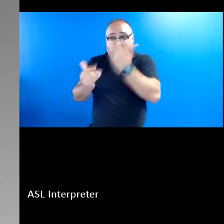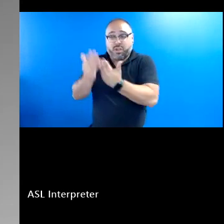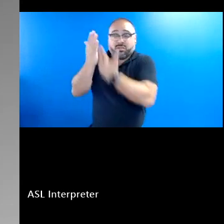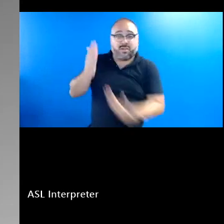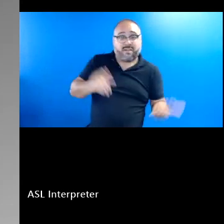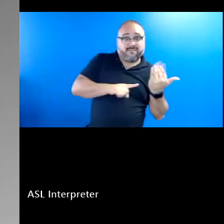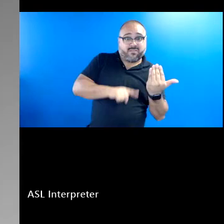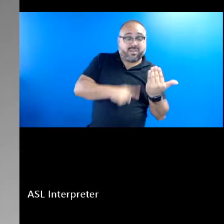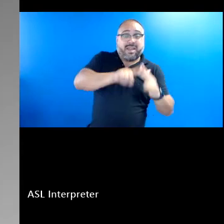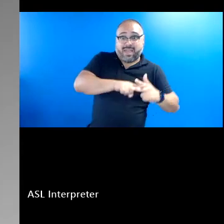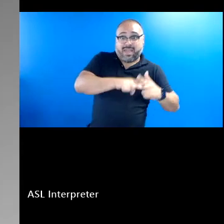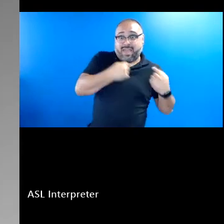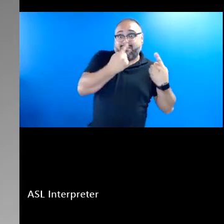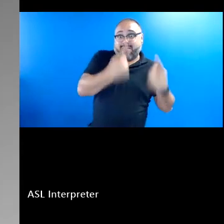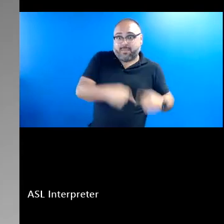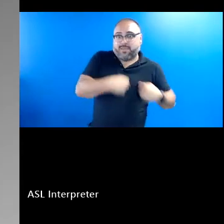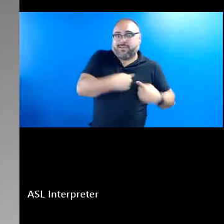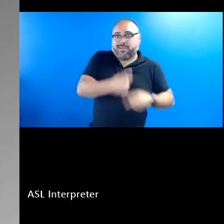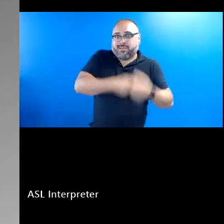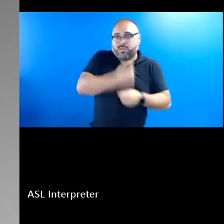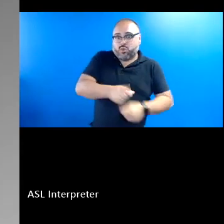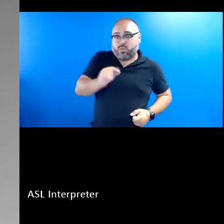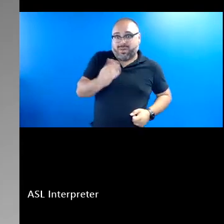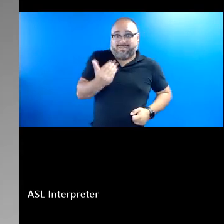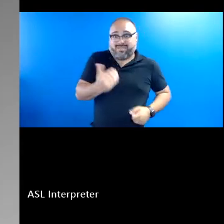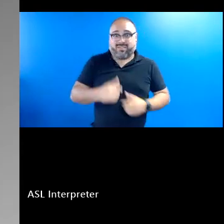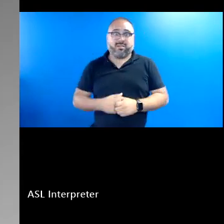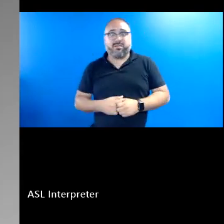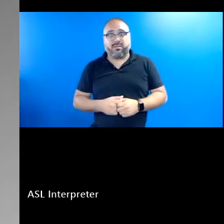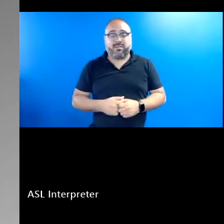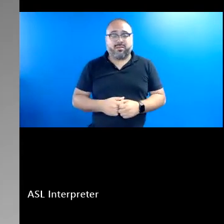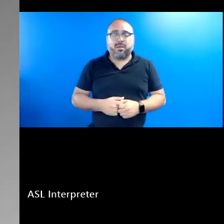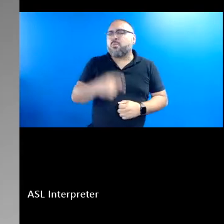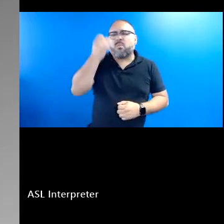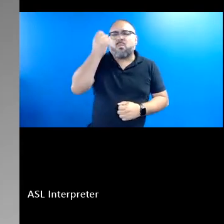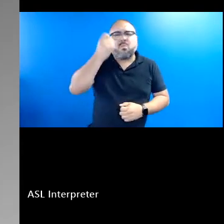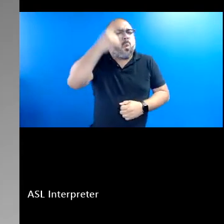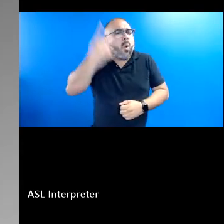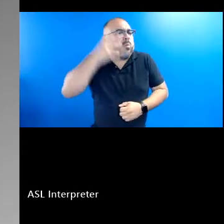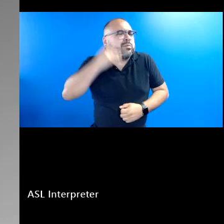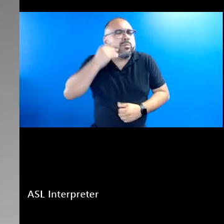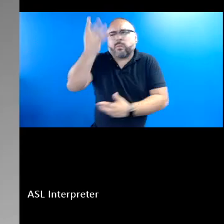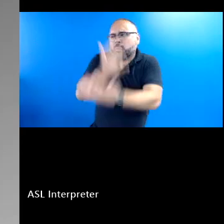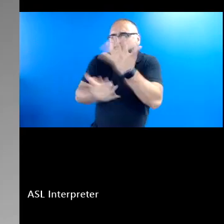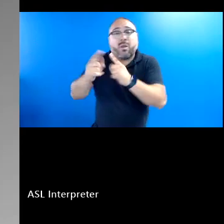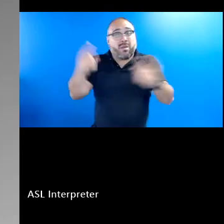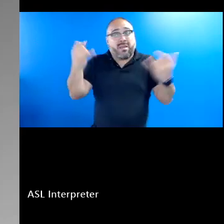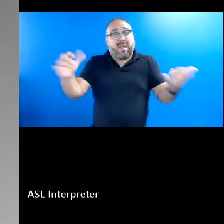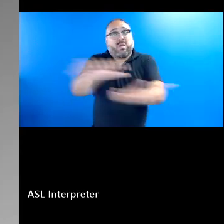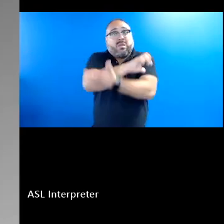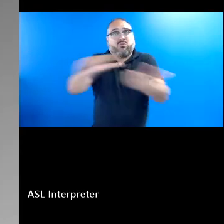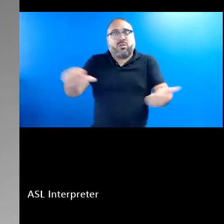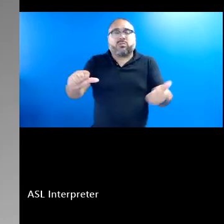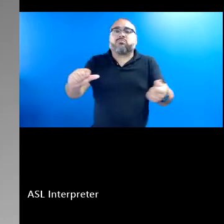since 2020 or since 2015. We have always had forest fires in California, but the scale of destruction has changed